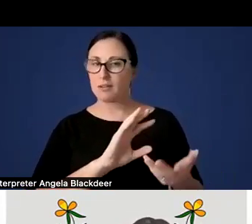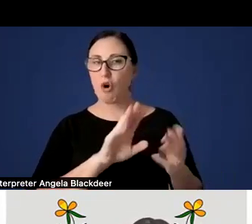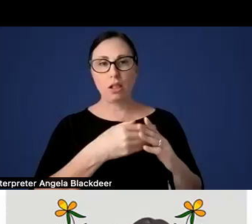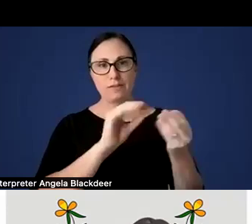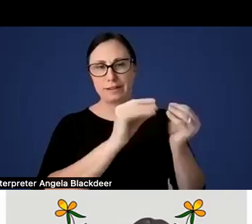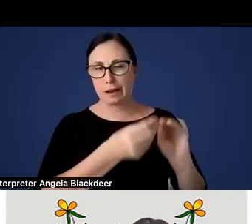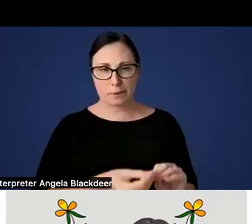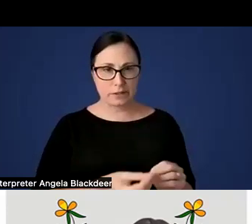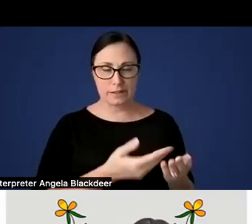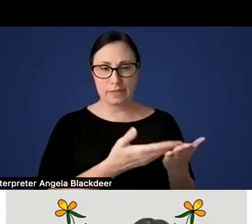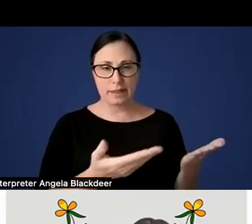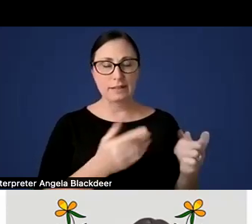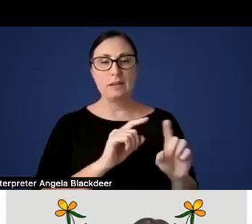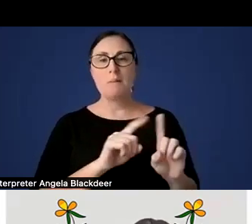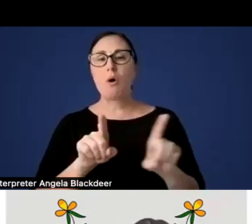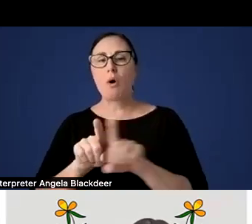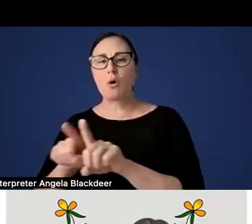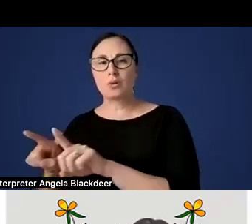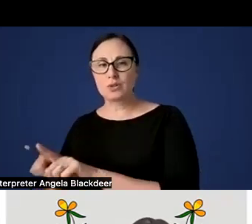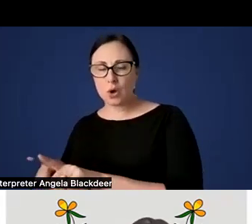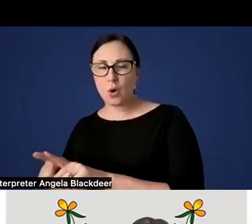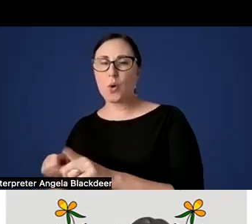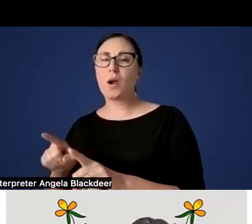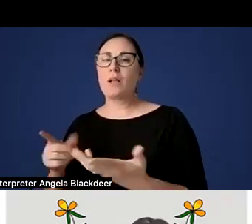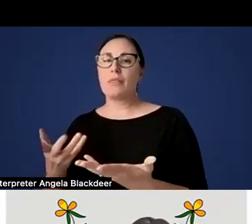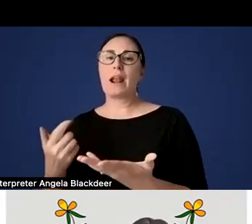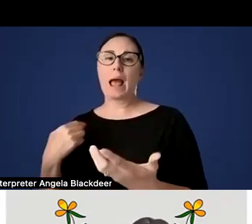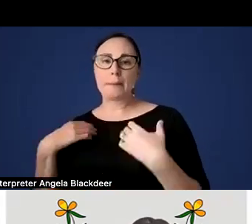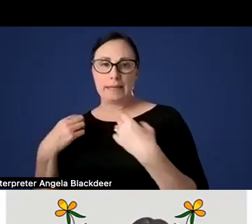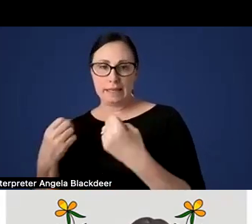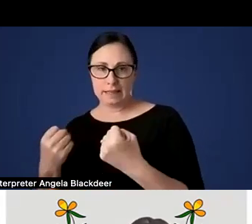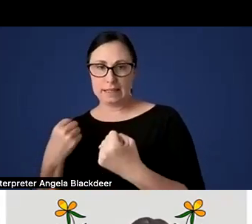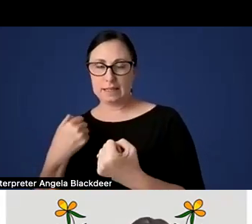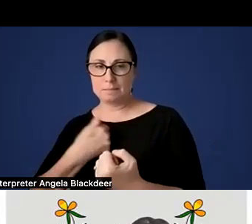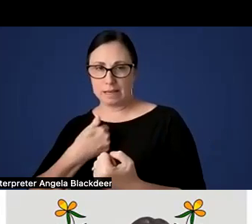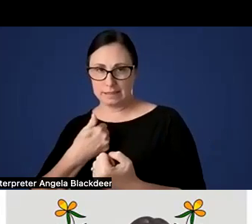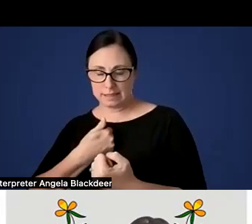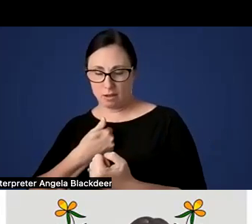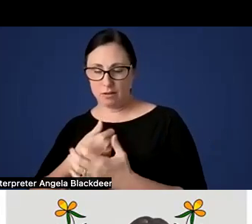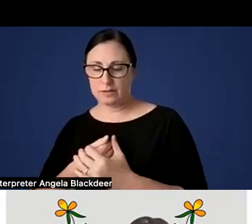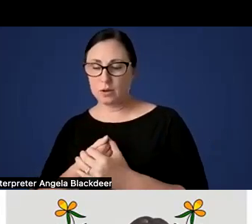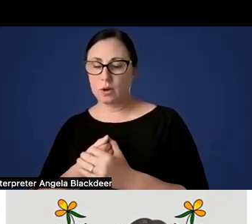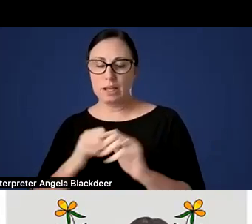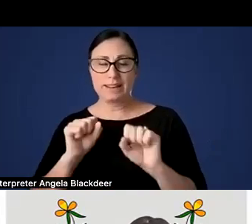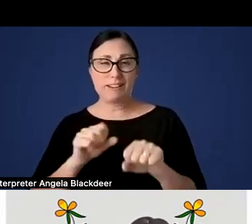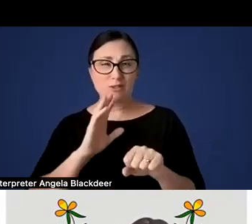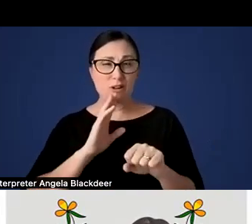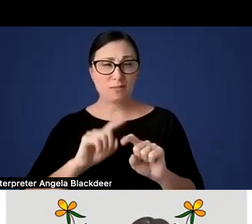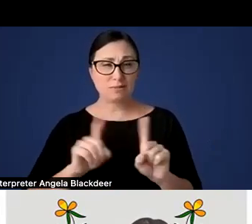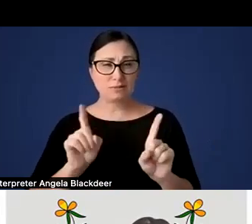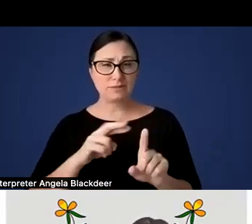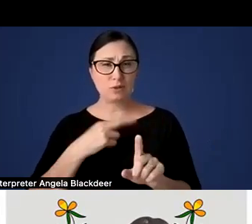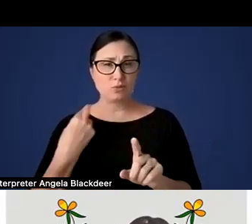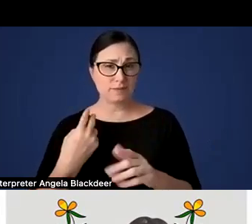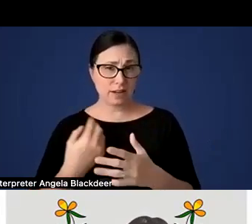community. So I'm thinking, Morgan, can you talk a little bit about the difference between those risk factors and then also root